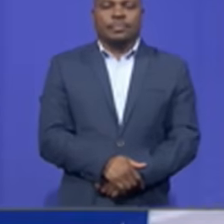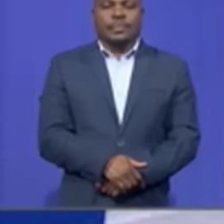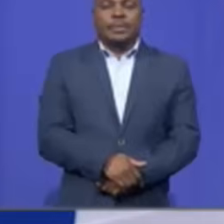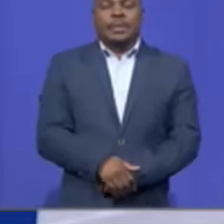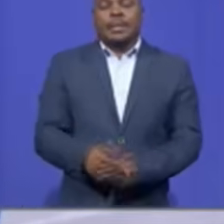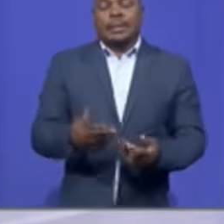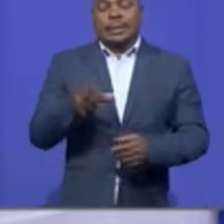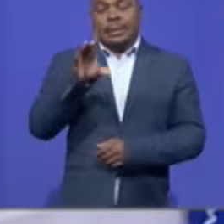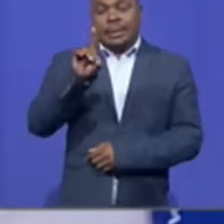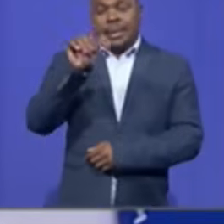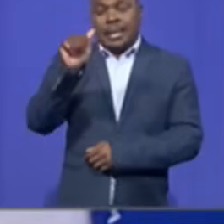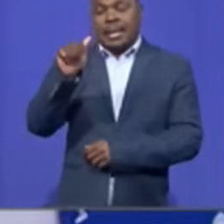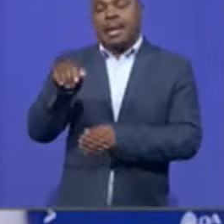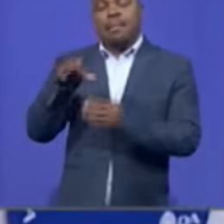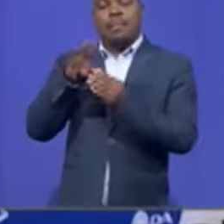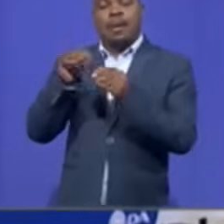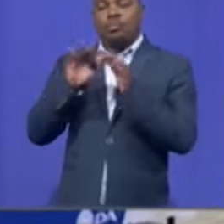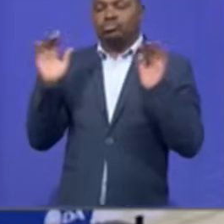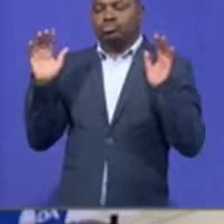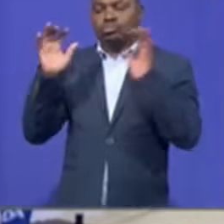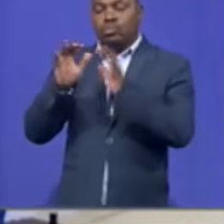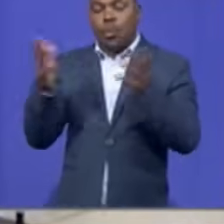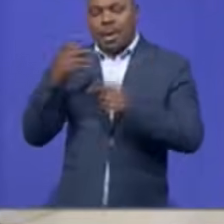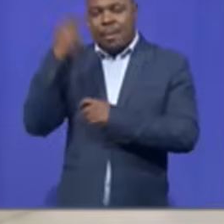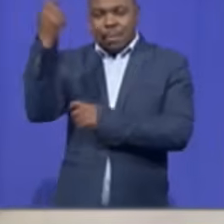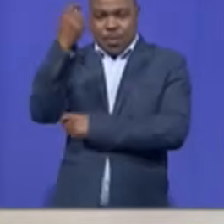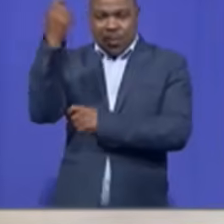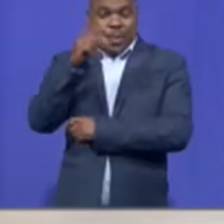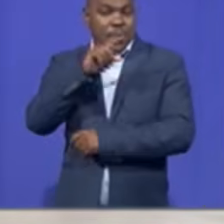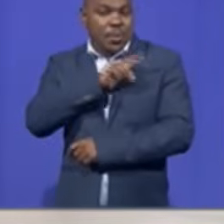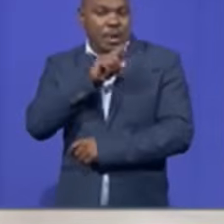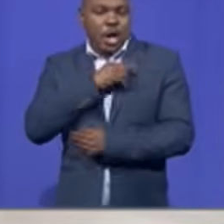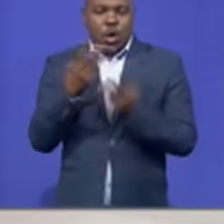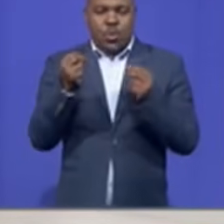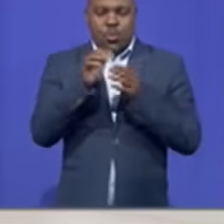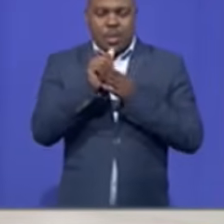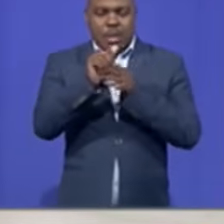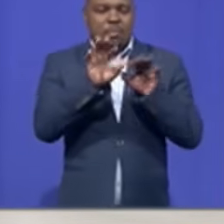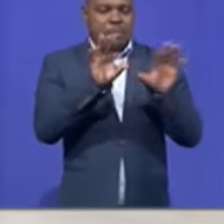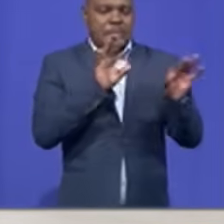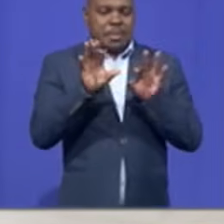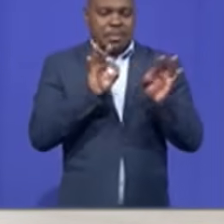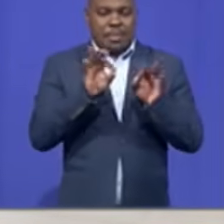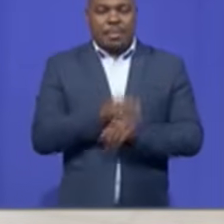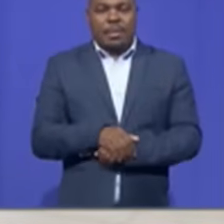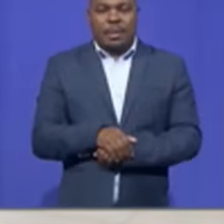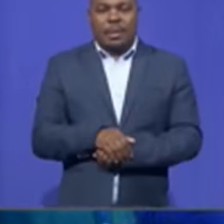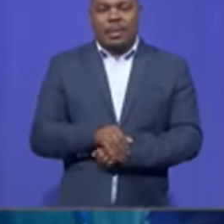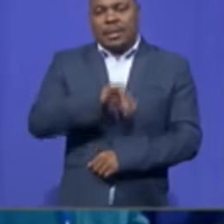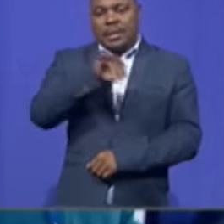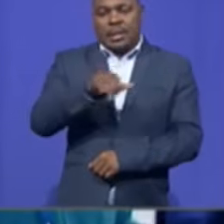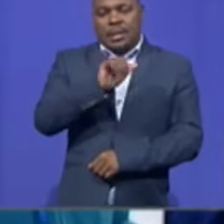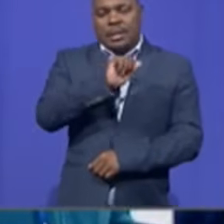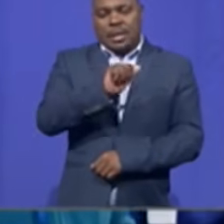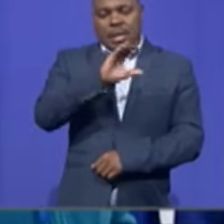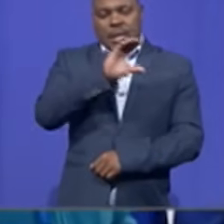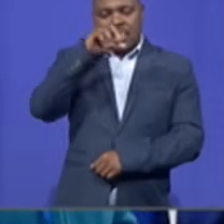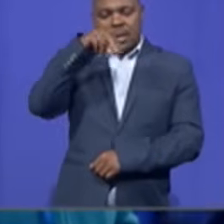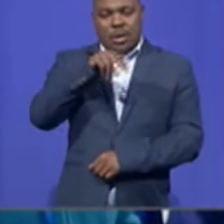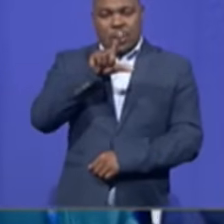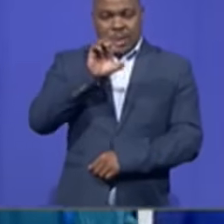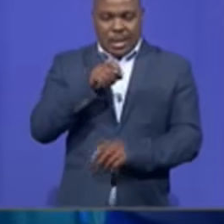Baemedi ba Democratic Alliance ba gorogile kwa Polokwane go tlhopha baeteledipele ba bantšhwa ba lekoko kganetso. Jack Smalley o tlhophilwe